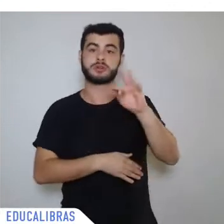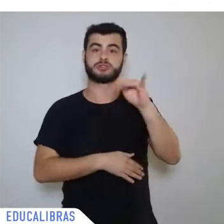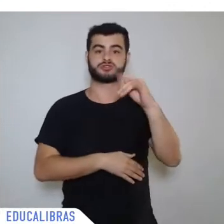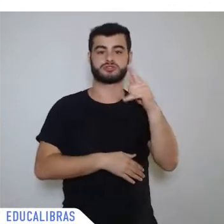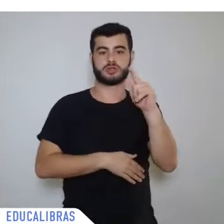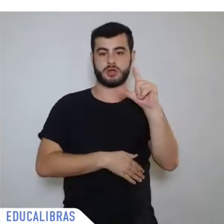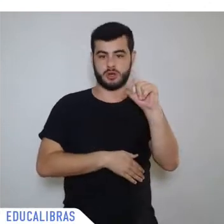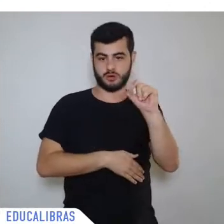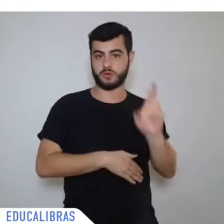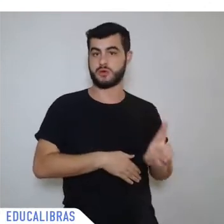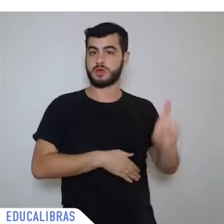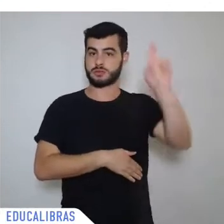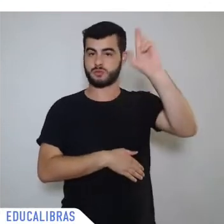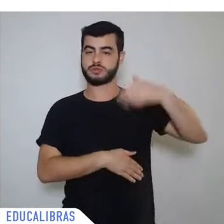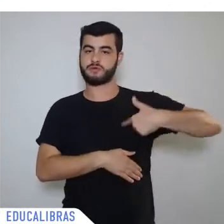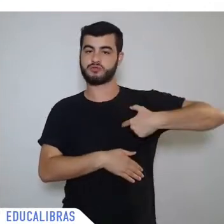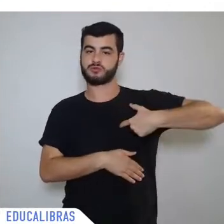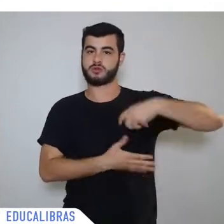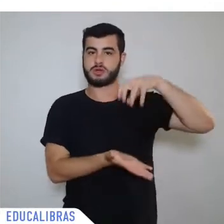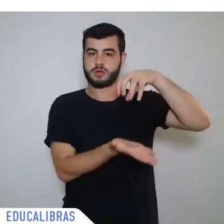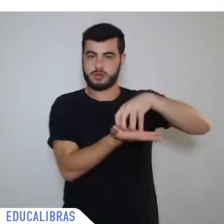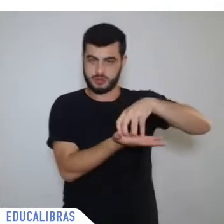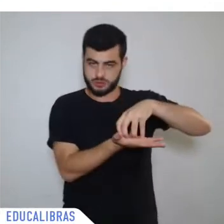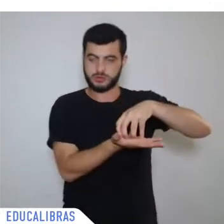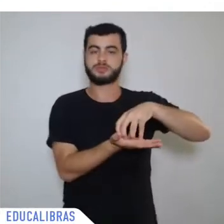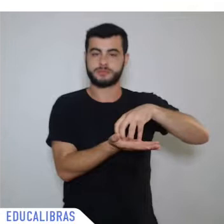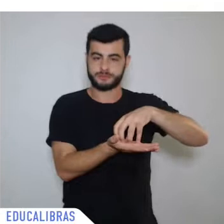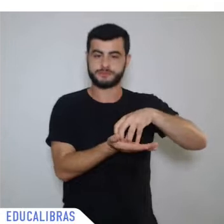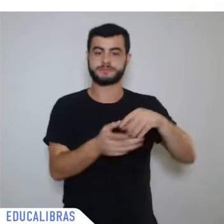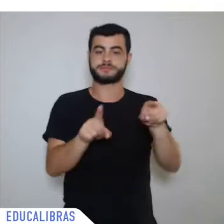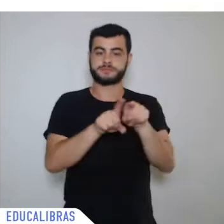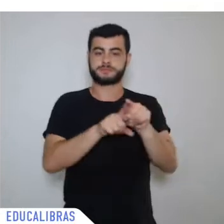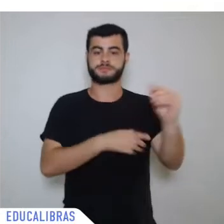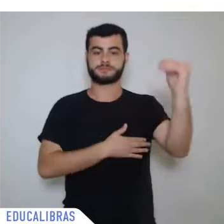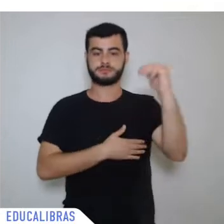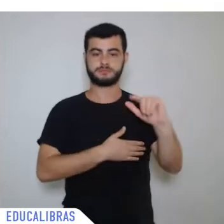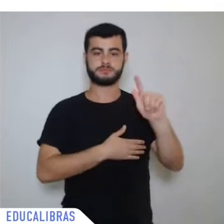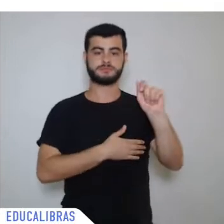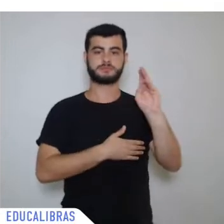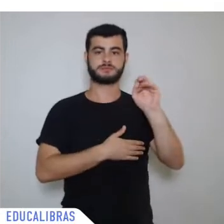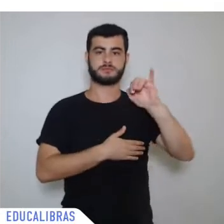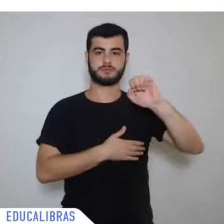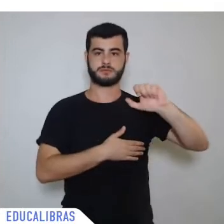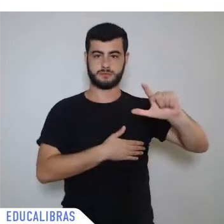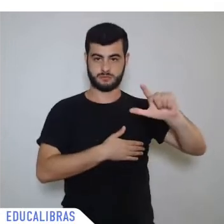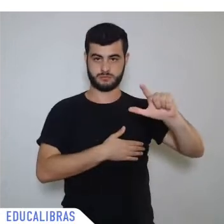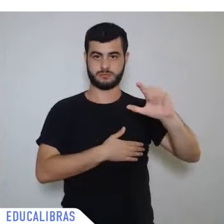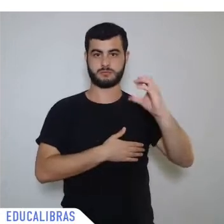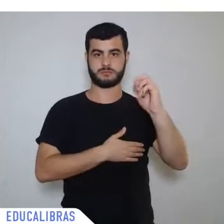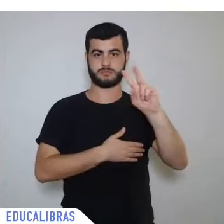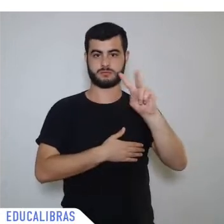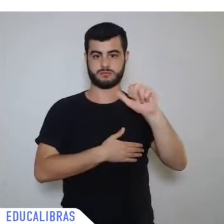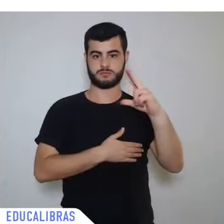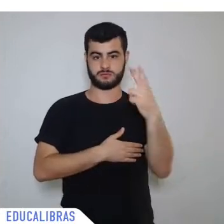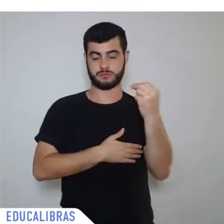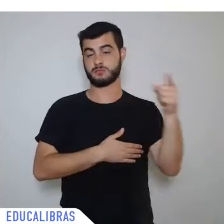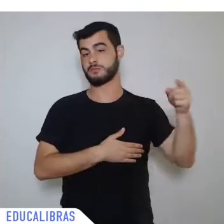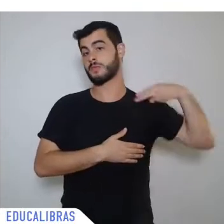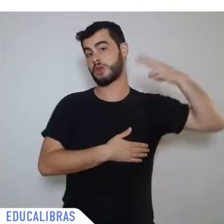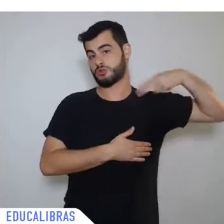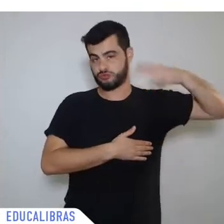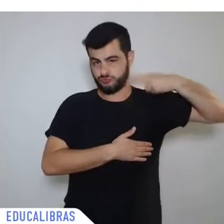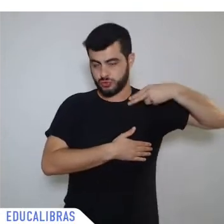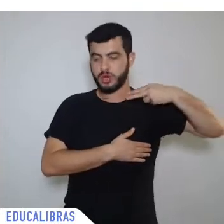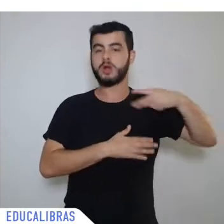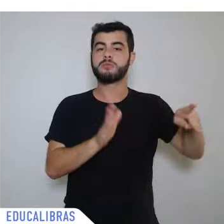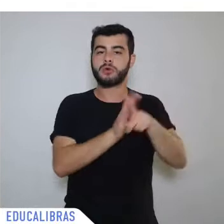in which we'll have the participation of Tiago Amparo, Diversity Coordination at FGV, and columnist at Folha